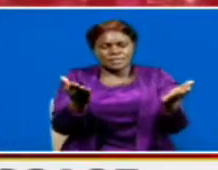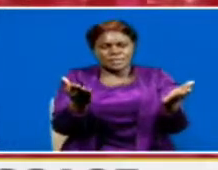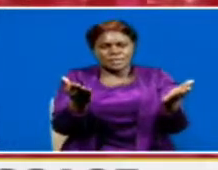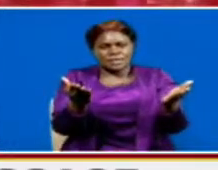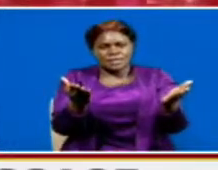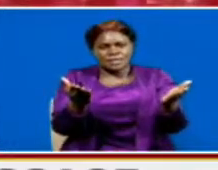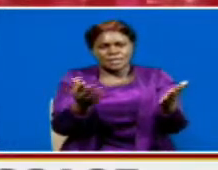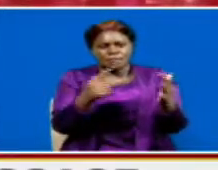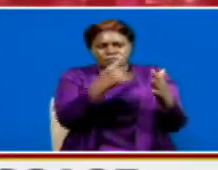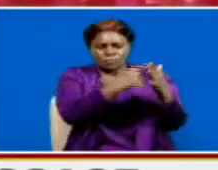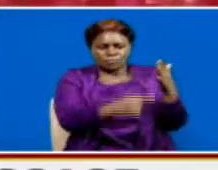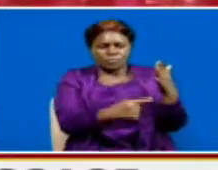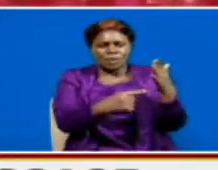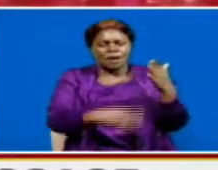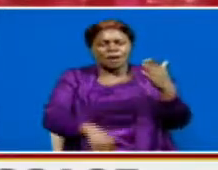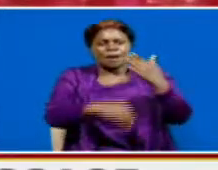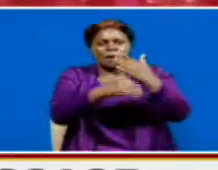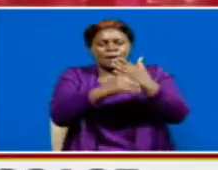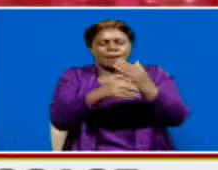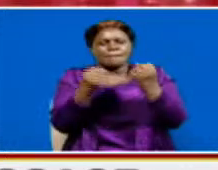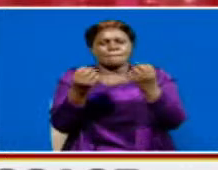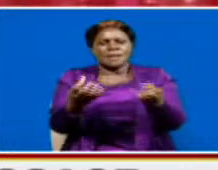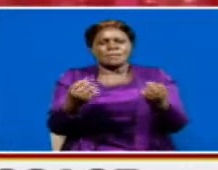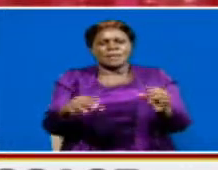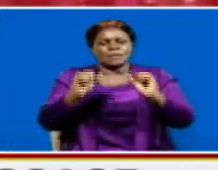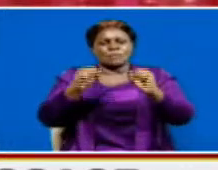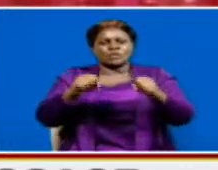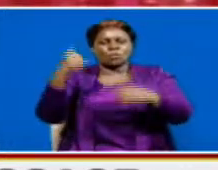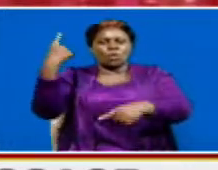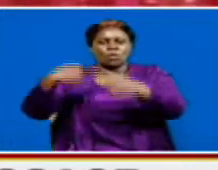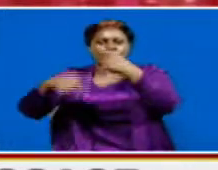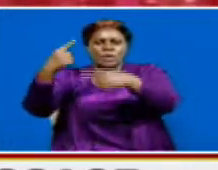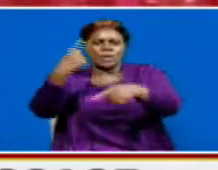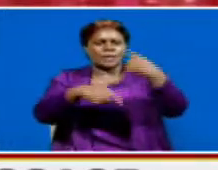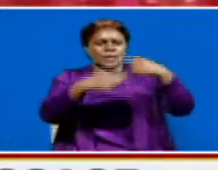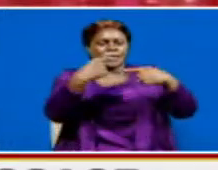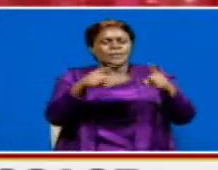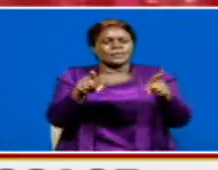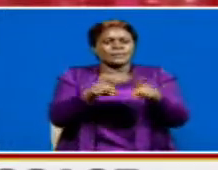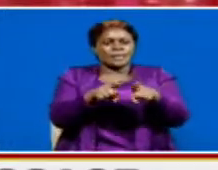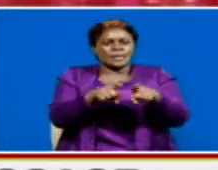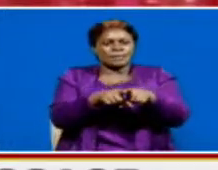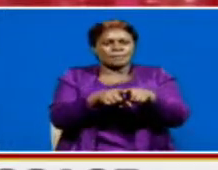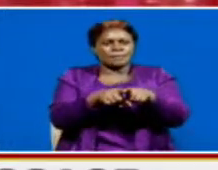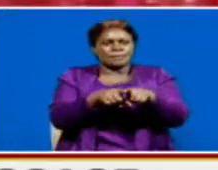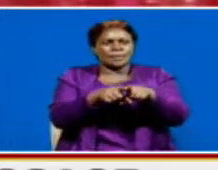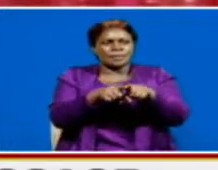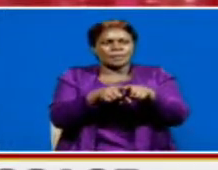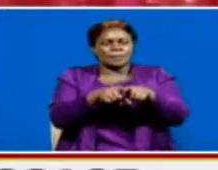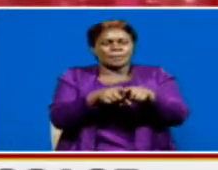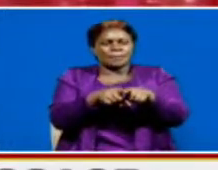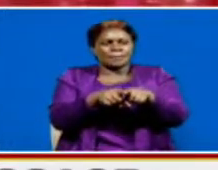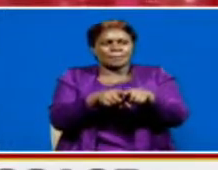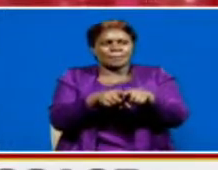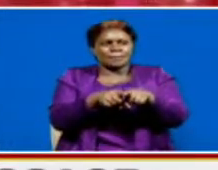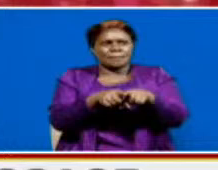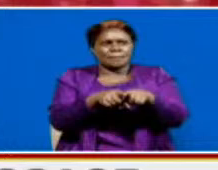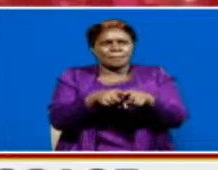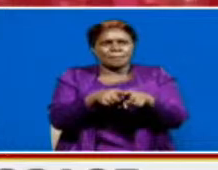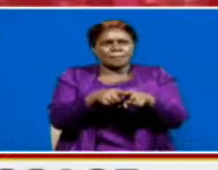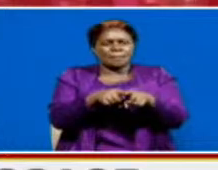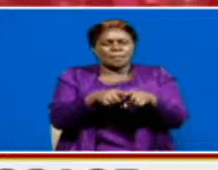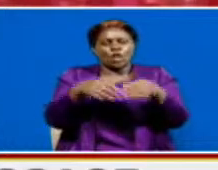perspective radically increases the number of possible winners and dramatically diminishes likely